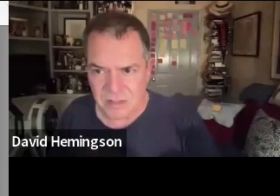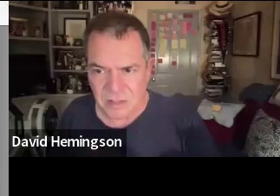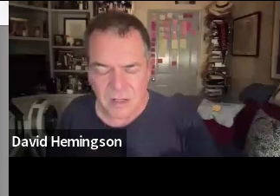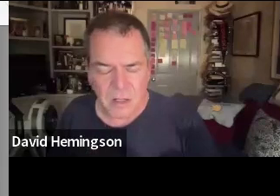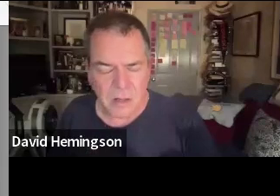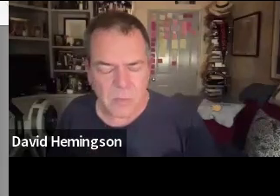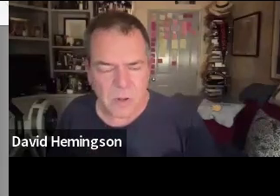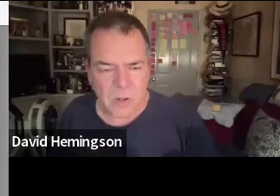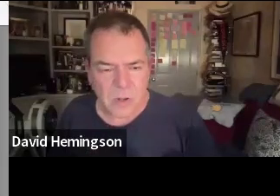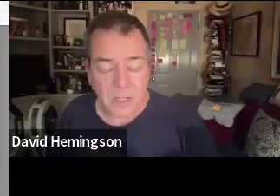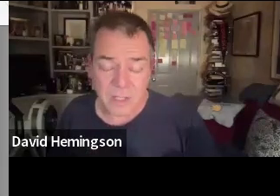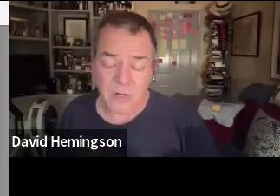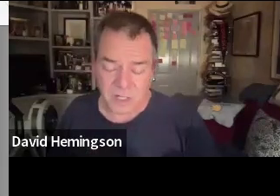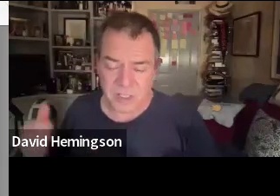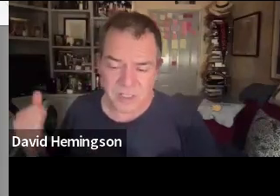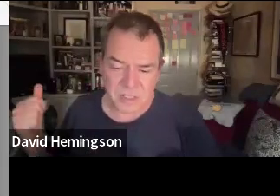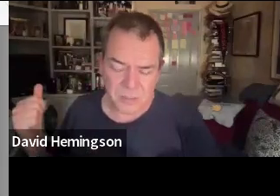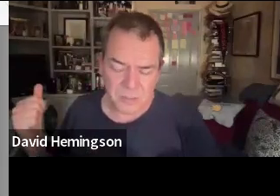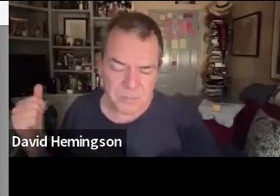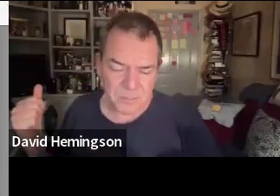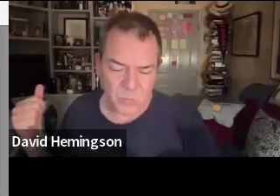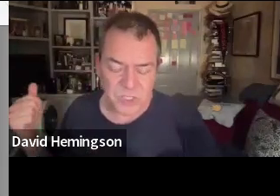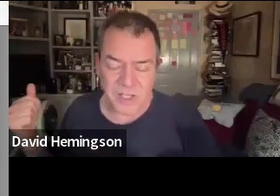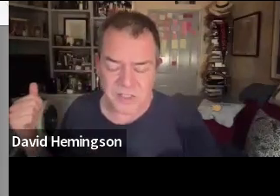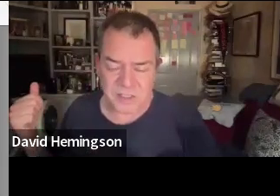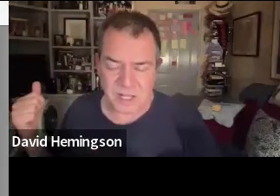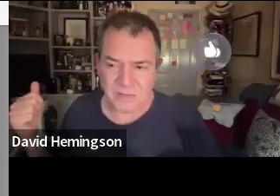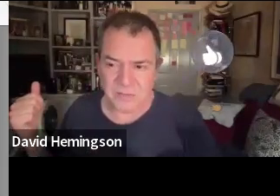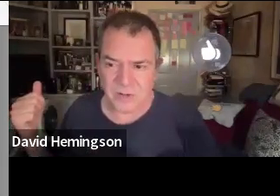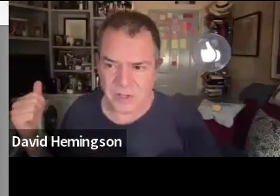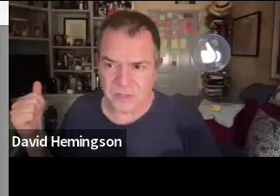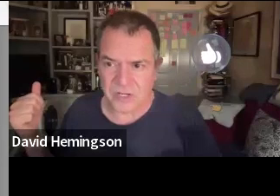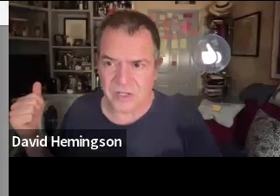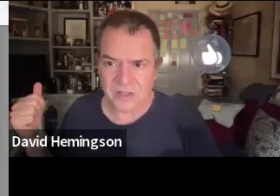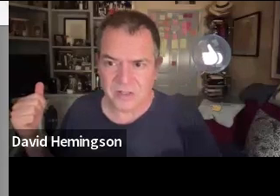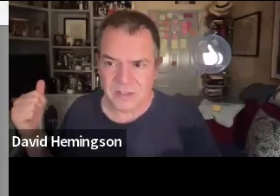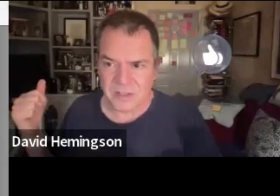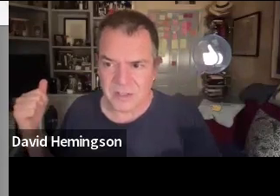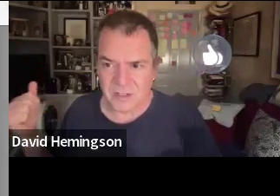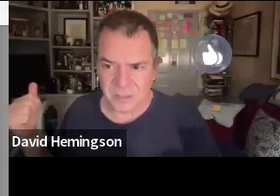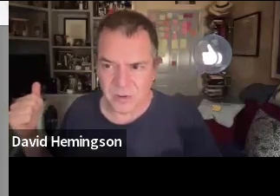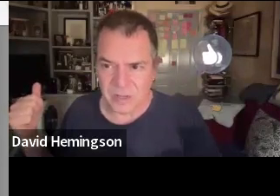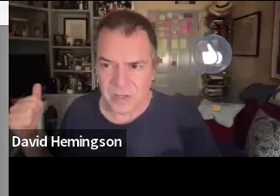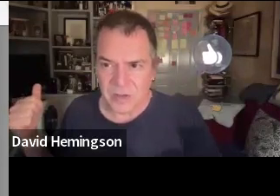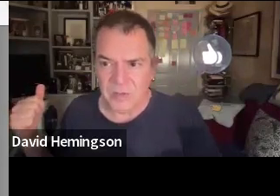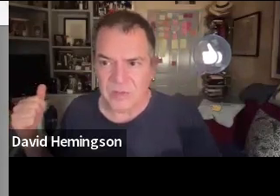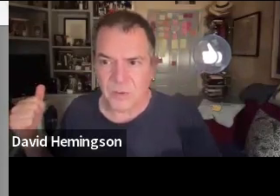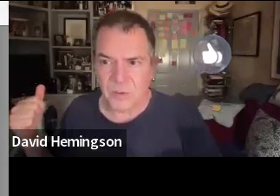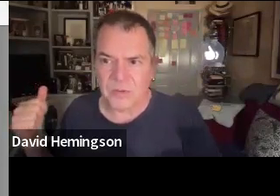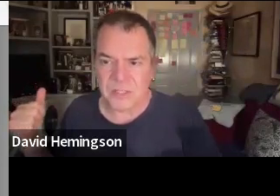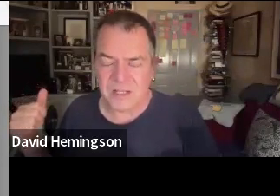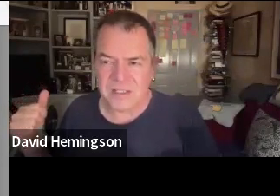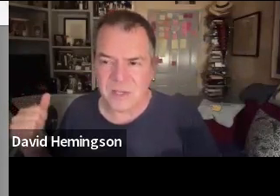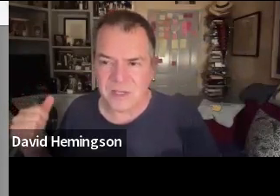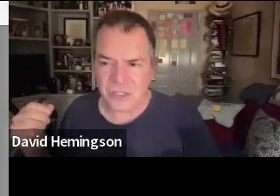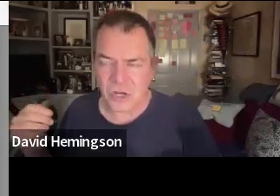know. And the other one actually is when she asks Danny for another drink in the party. But both